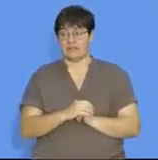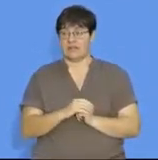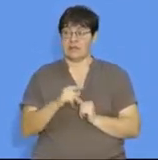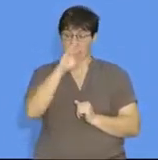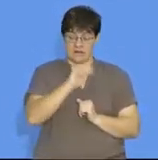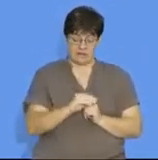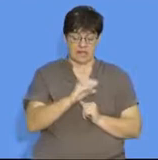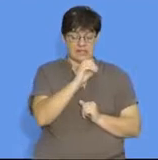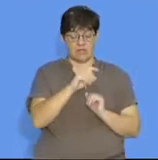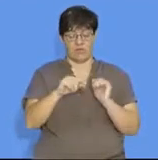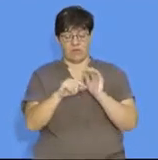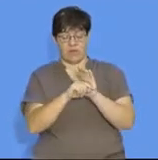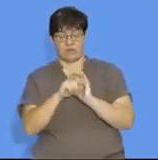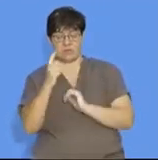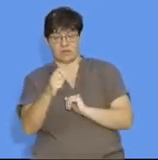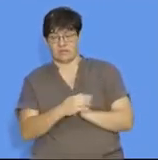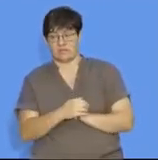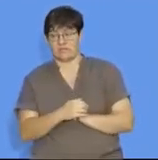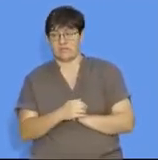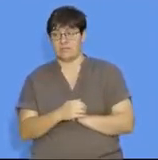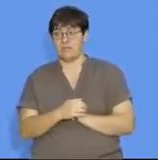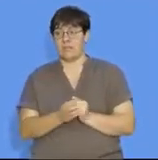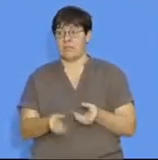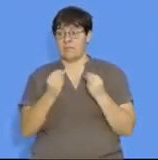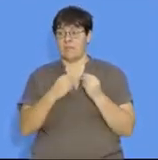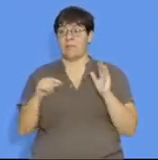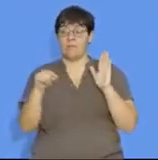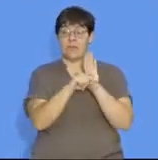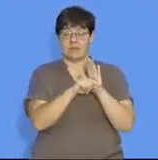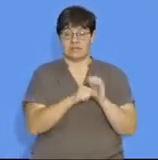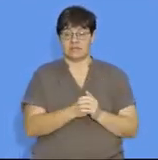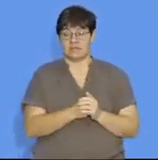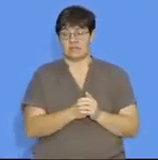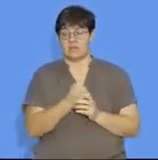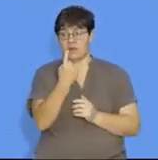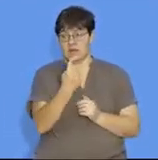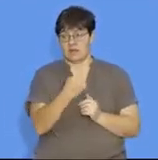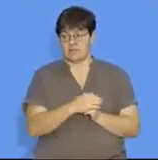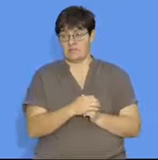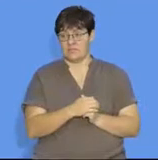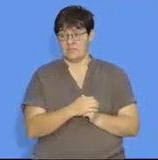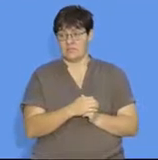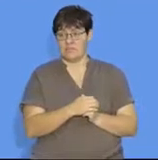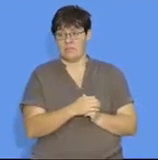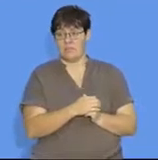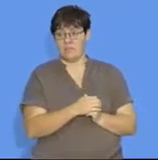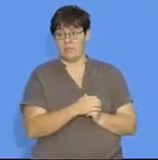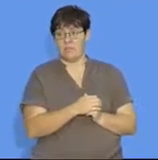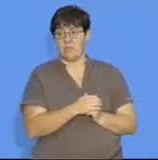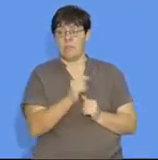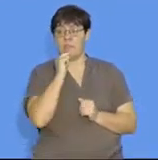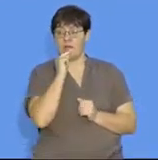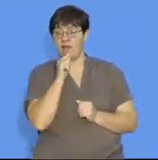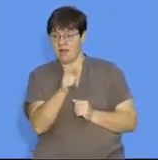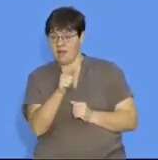then 0 minus 1, okay? So this gives us minus 1. And we know that this gradient